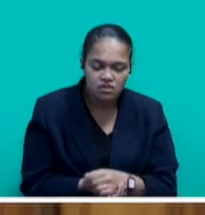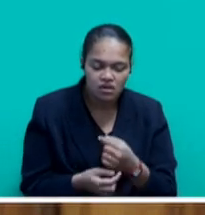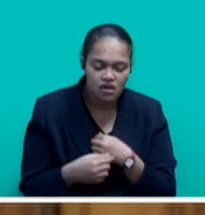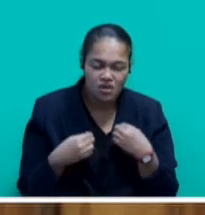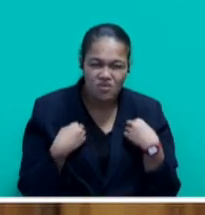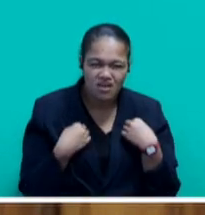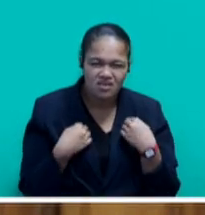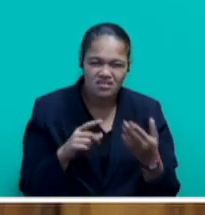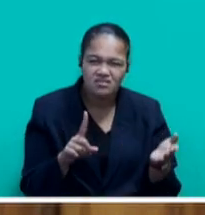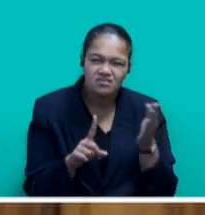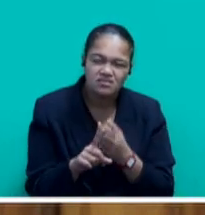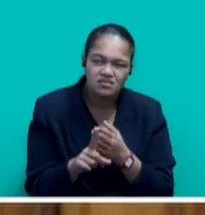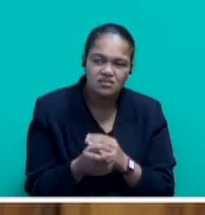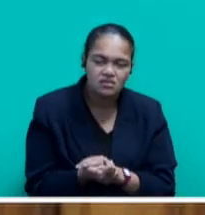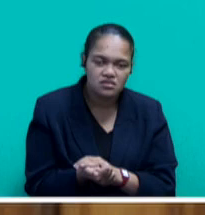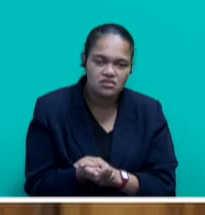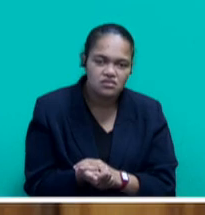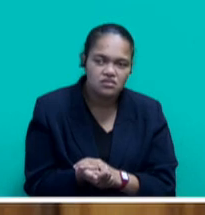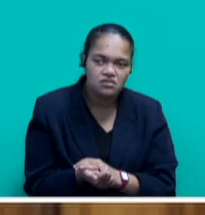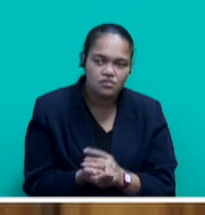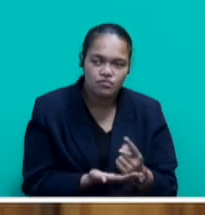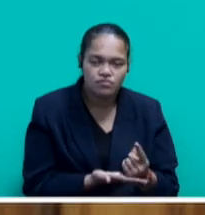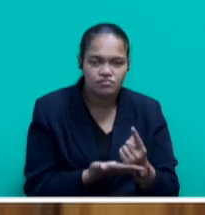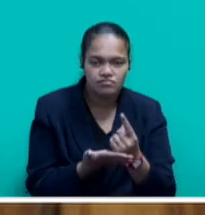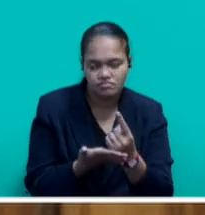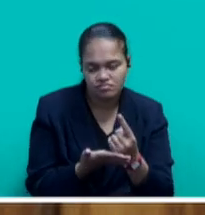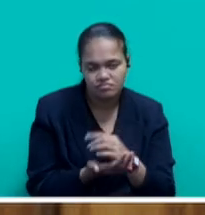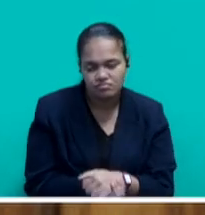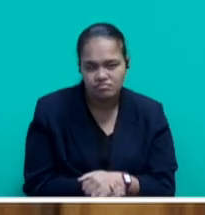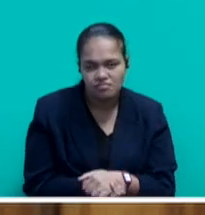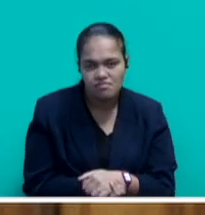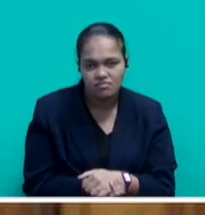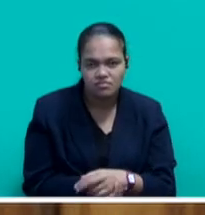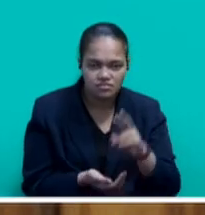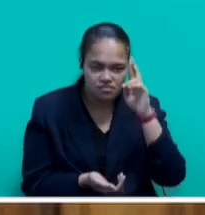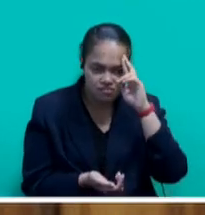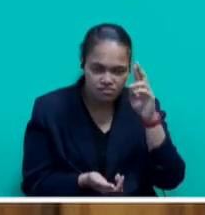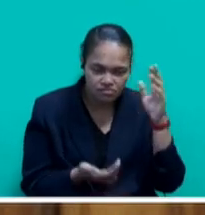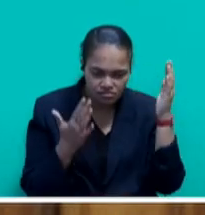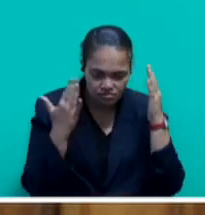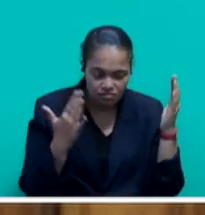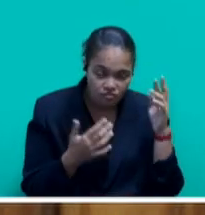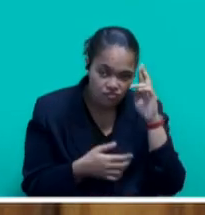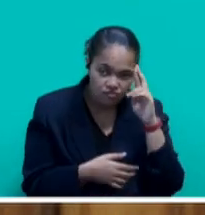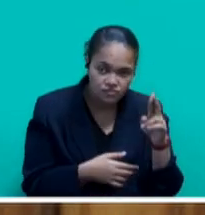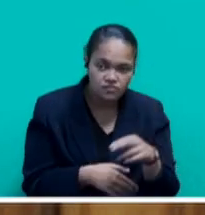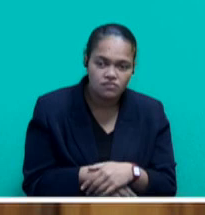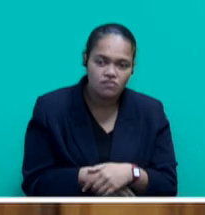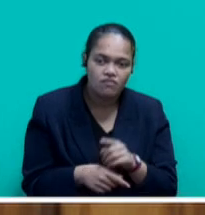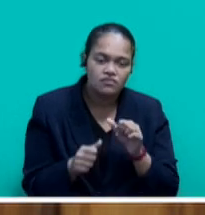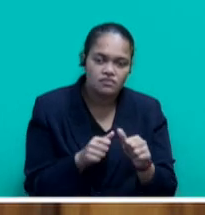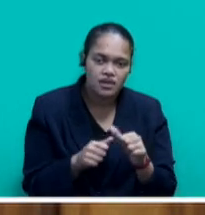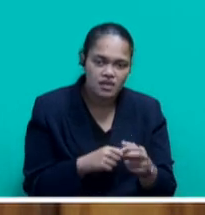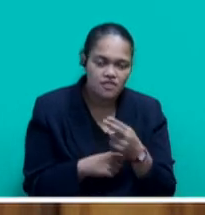reliance on raw materials and promoting a circular economy. Mr. Speaker, sir, we know that prevention is better than cure. It is